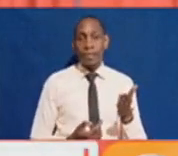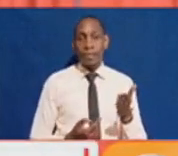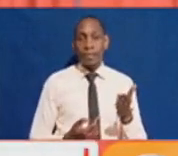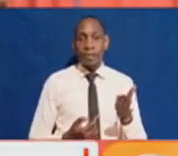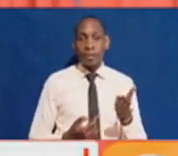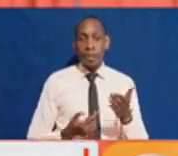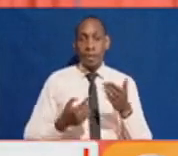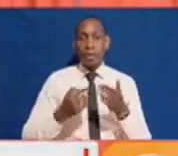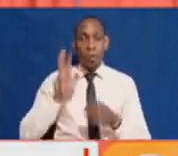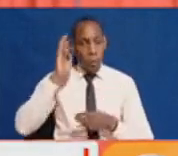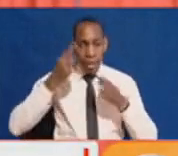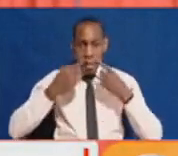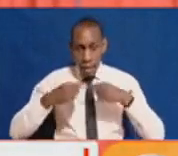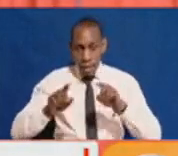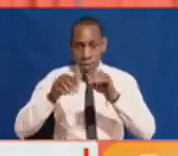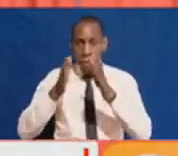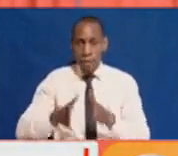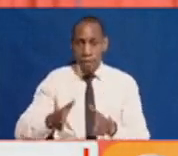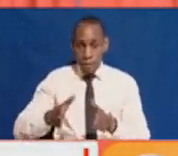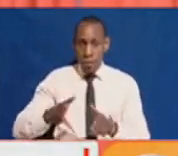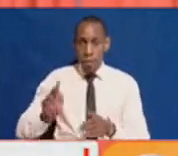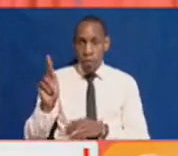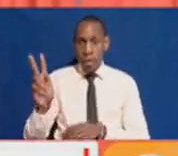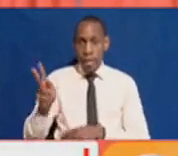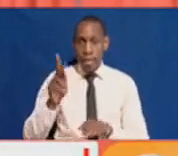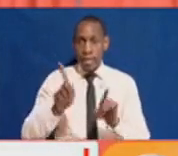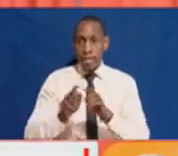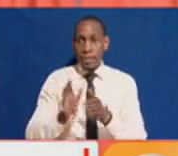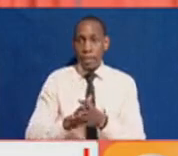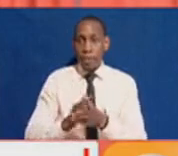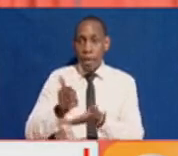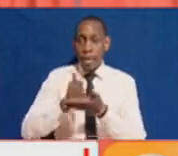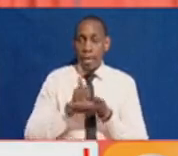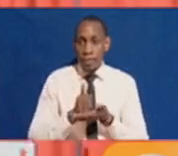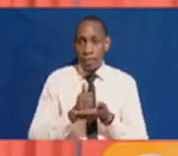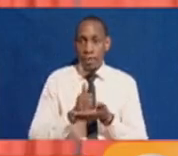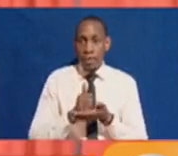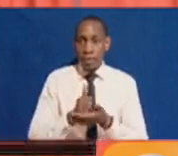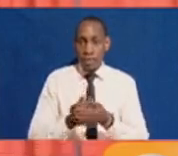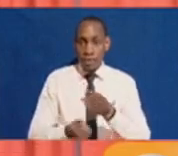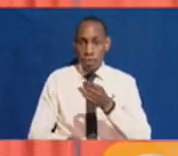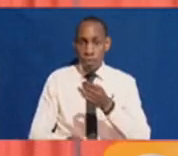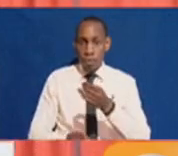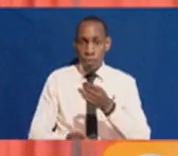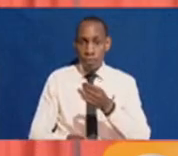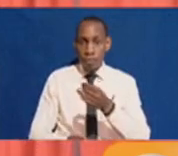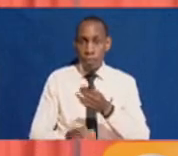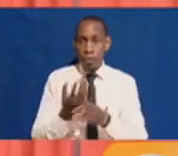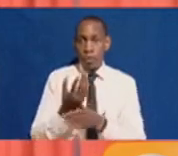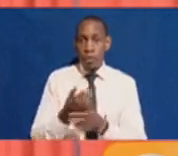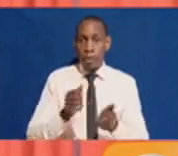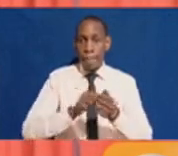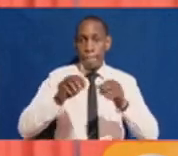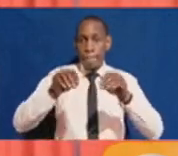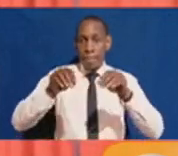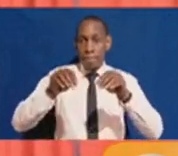nitawatangazia wakulima wetu wa Kenya, ambao wanatuzaidia kuzalisha